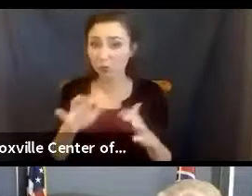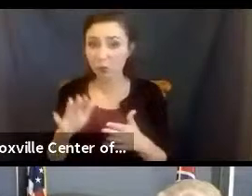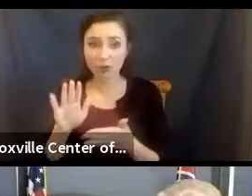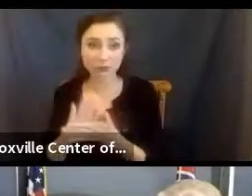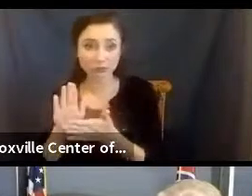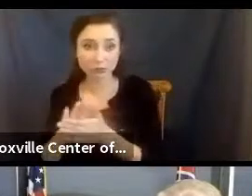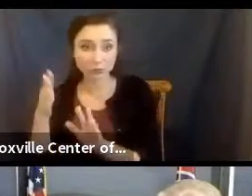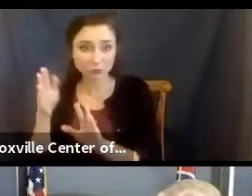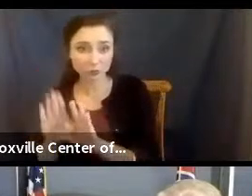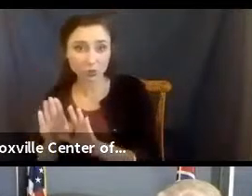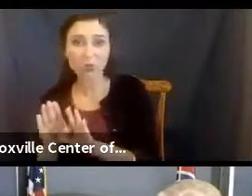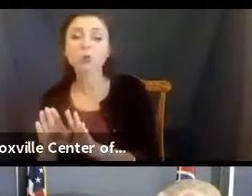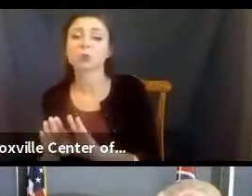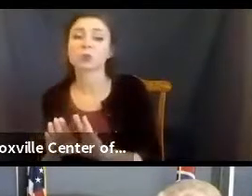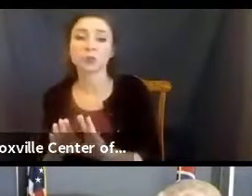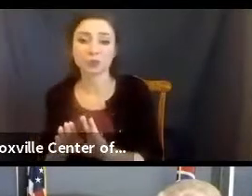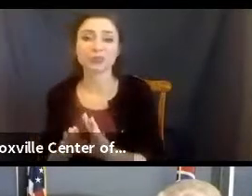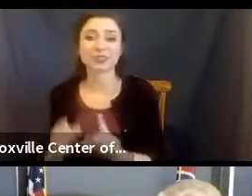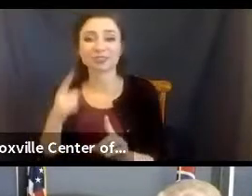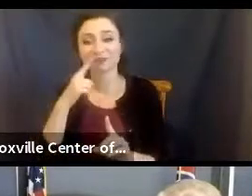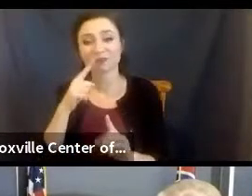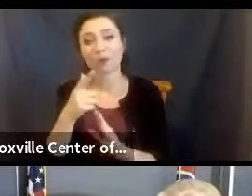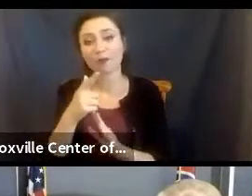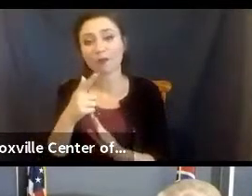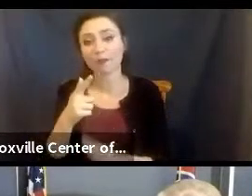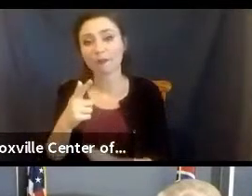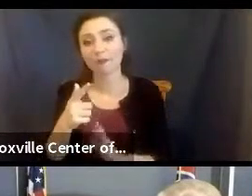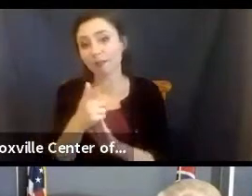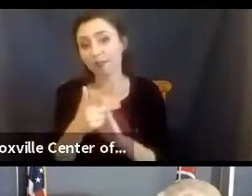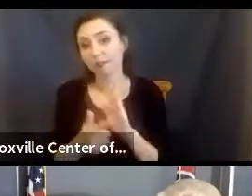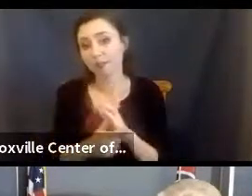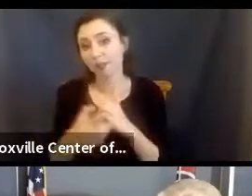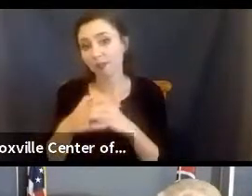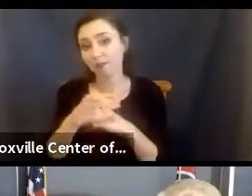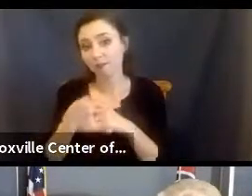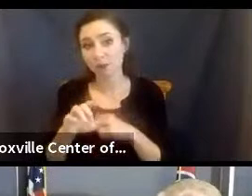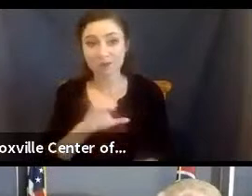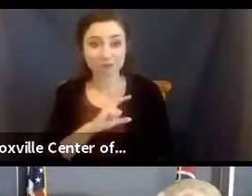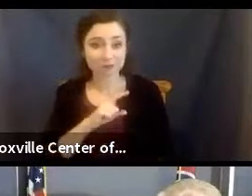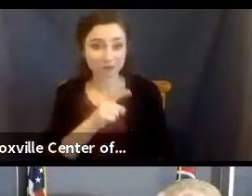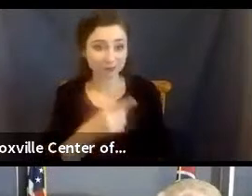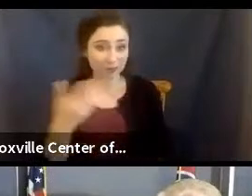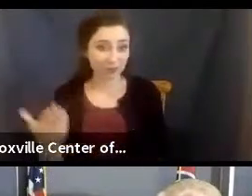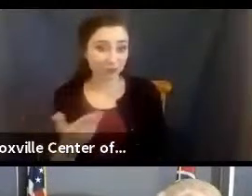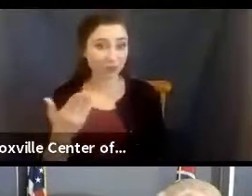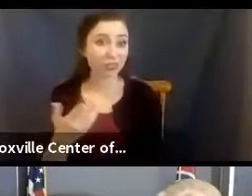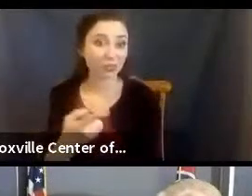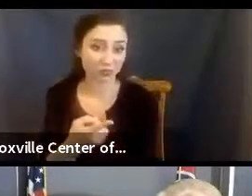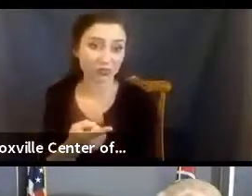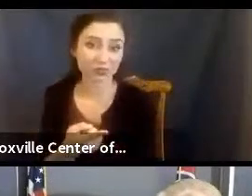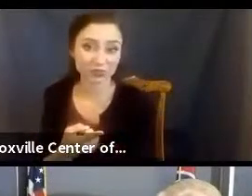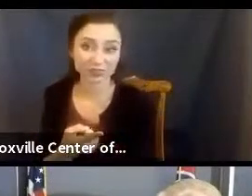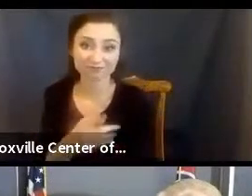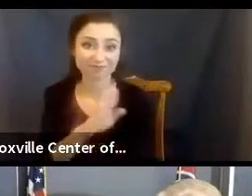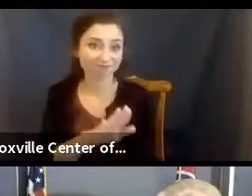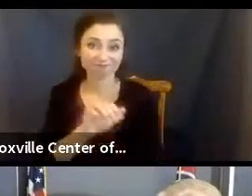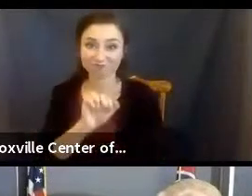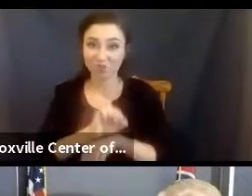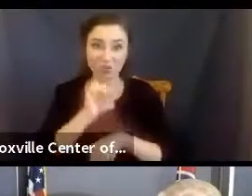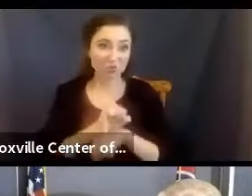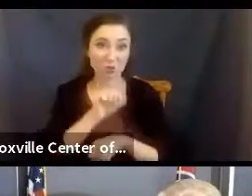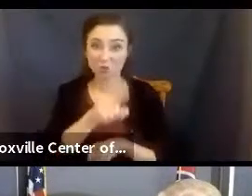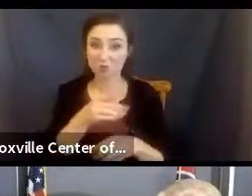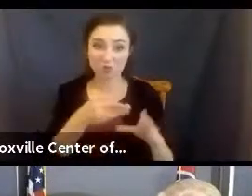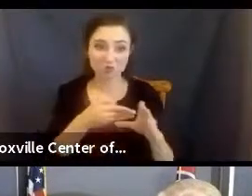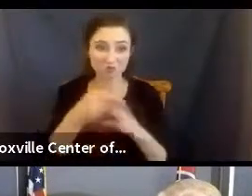So that's that. And as far as law enforcement, Chief Thomas, I'd be happy. She's here. That's her job. She's a